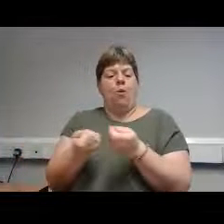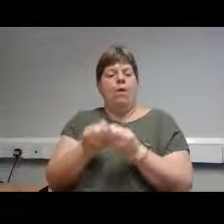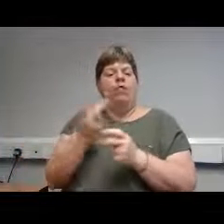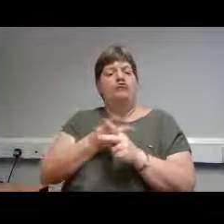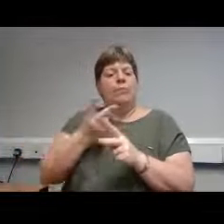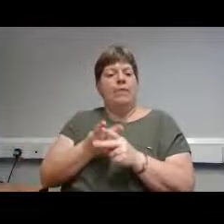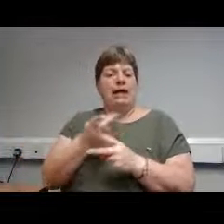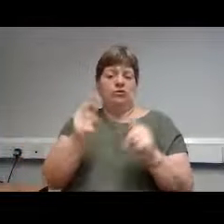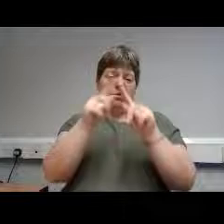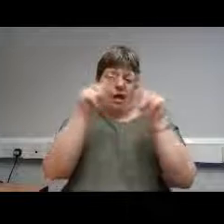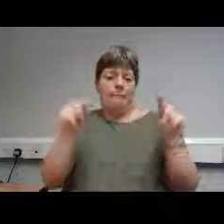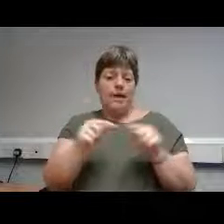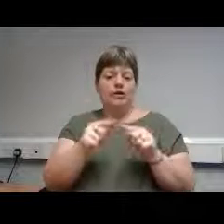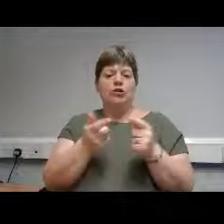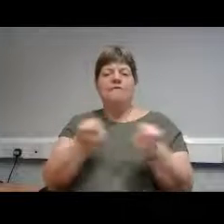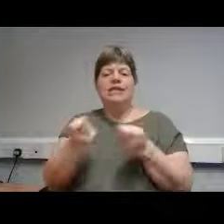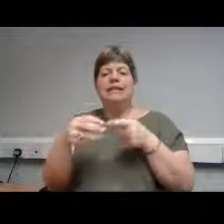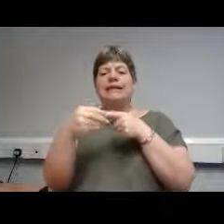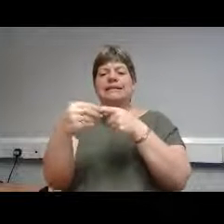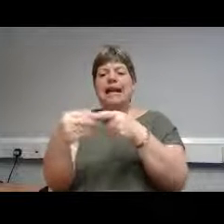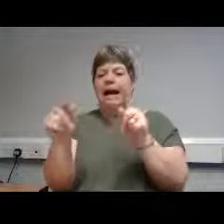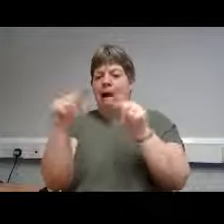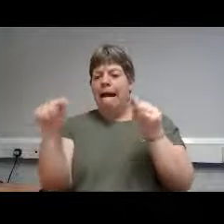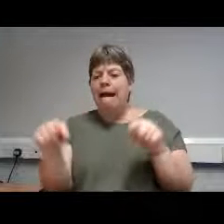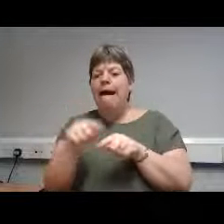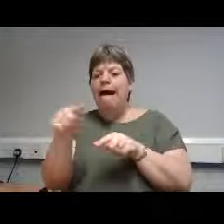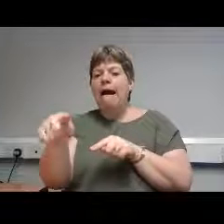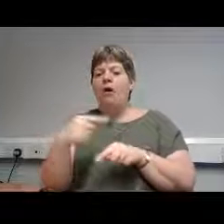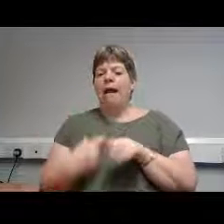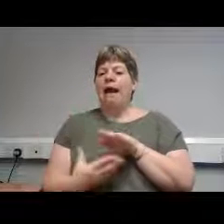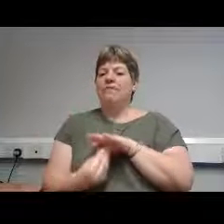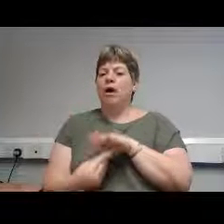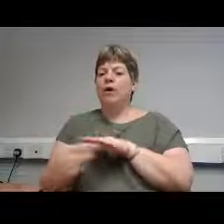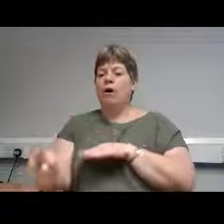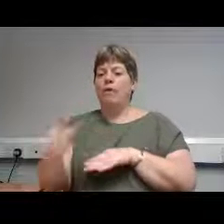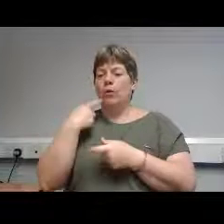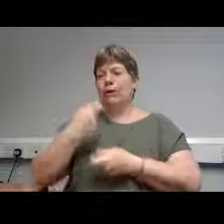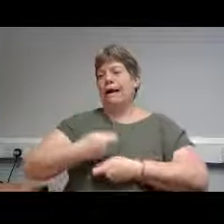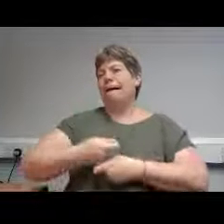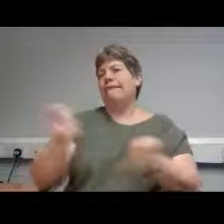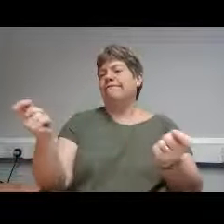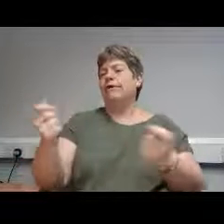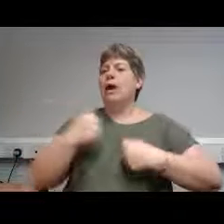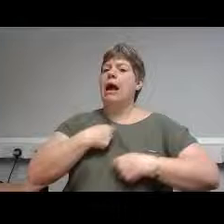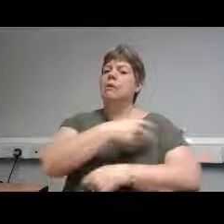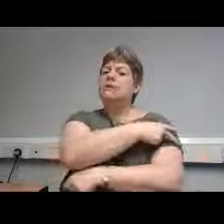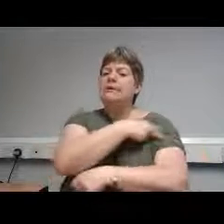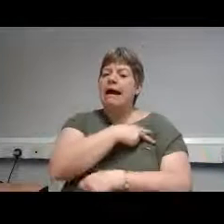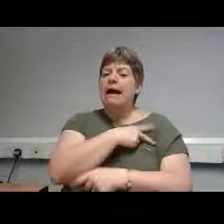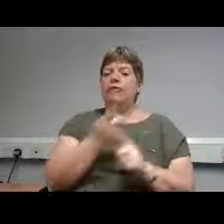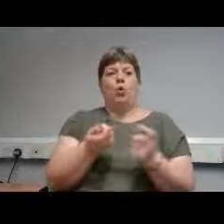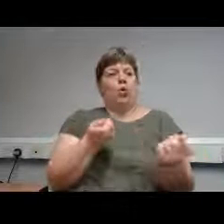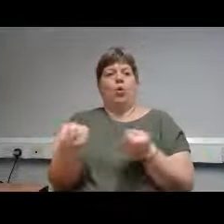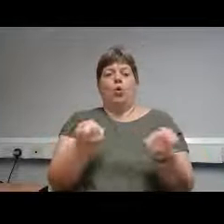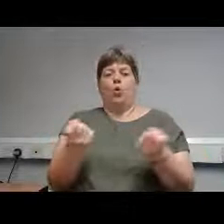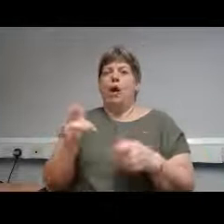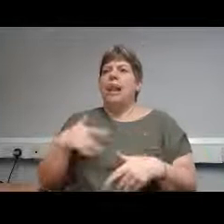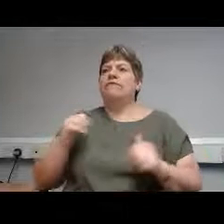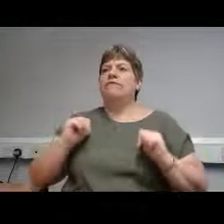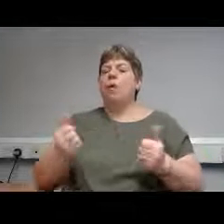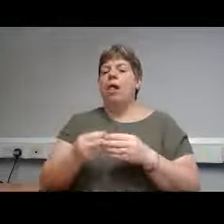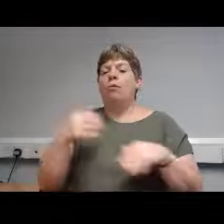a picture there of the facilitator's guide that we've got some copies of that we can give to our staff facilitating Live Well with